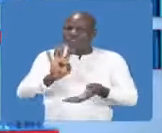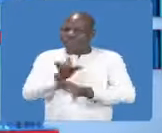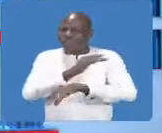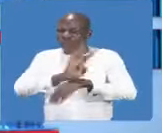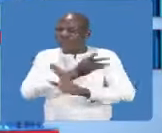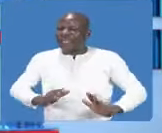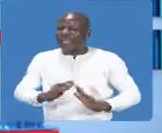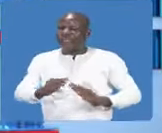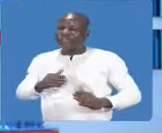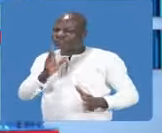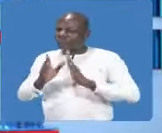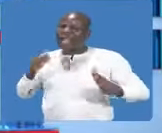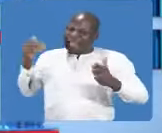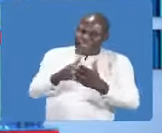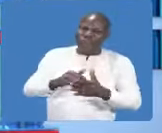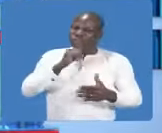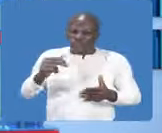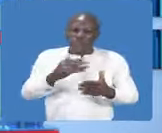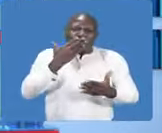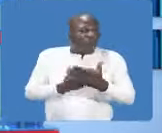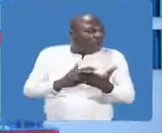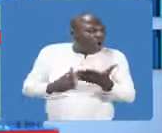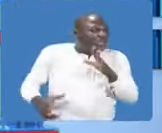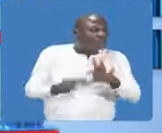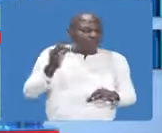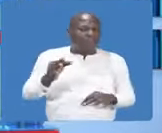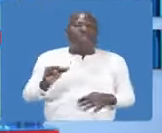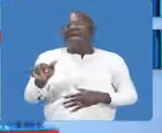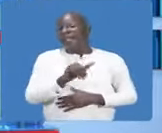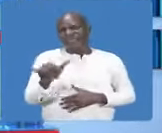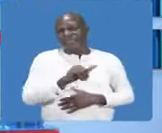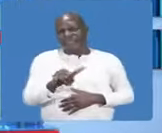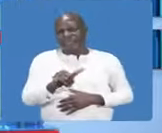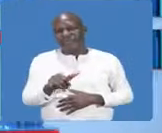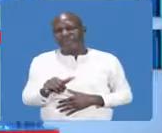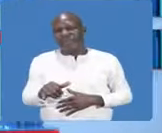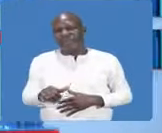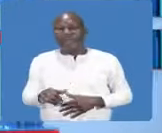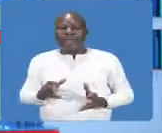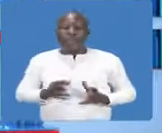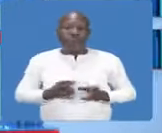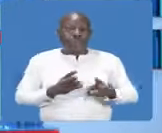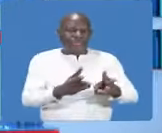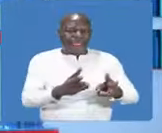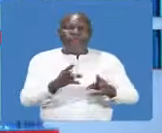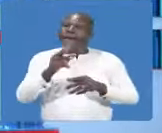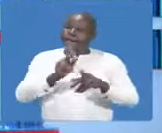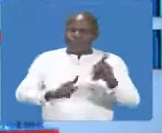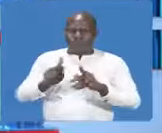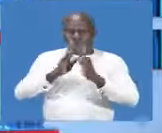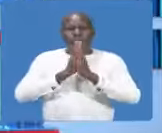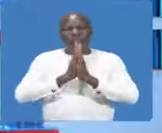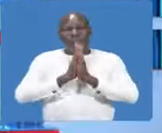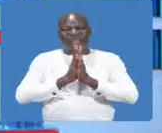Spirit no, edi ye kasetia no. Sana empire bonso. okwan a enipa bebre efa so